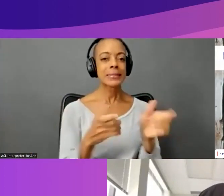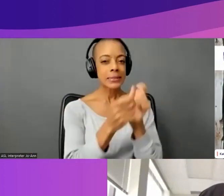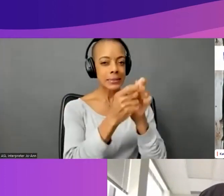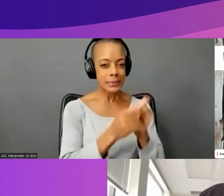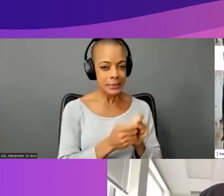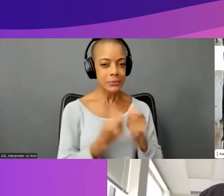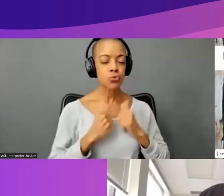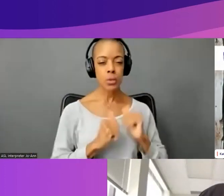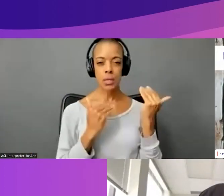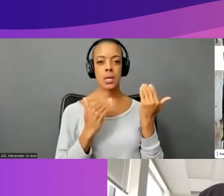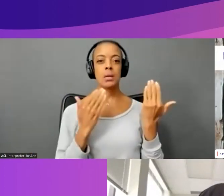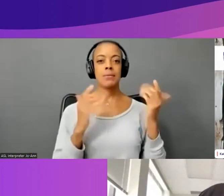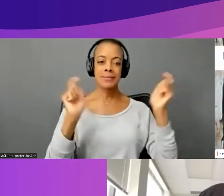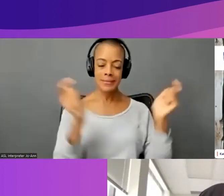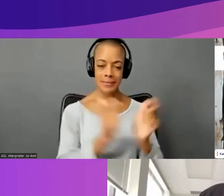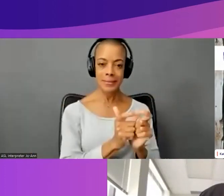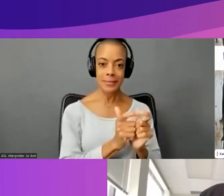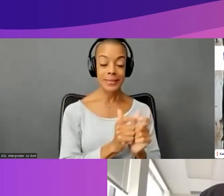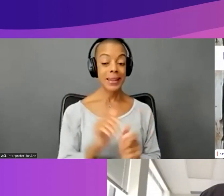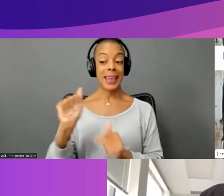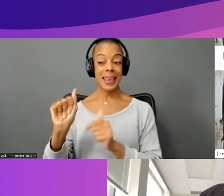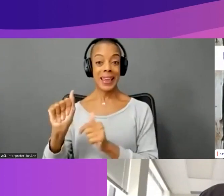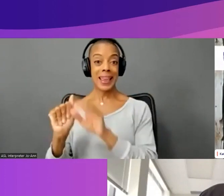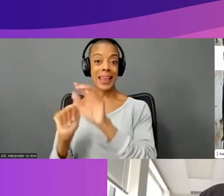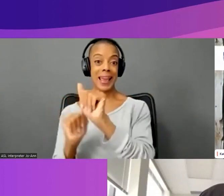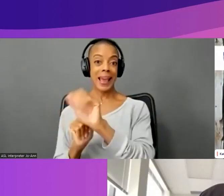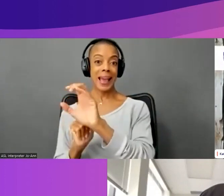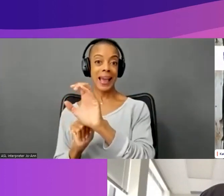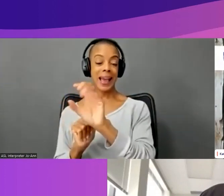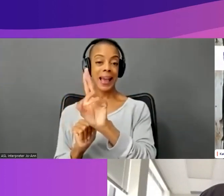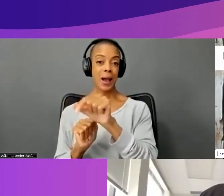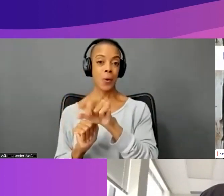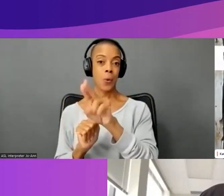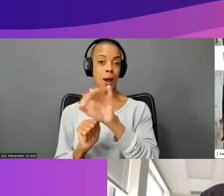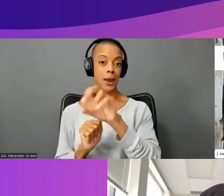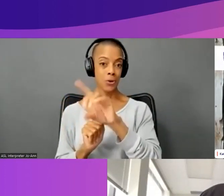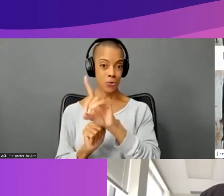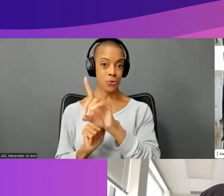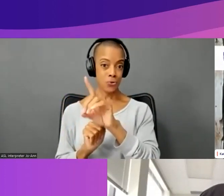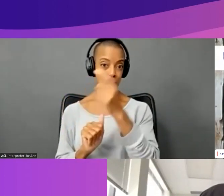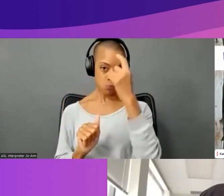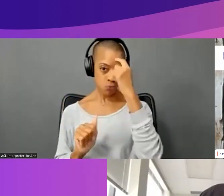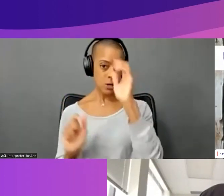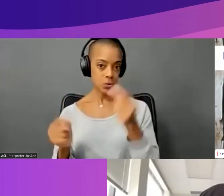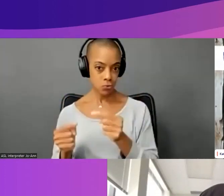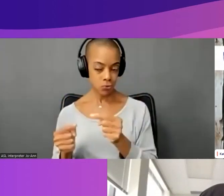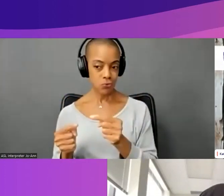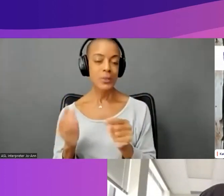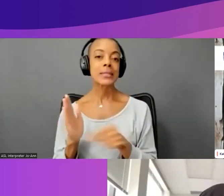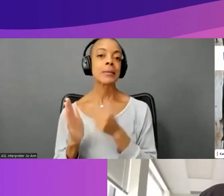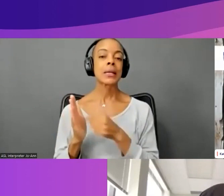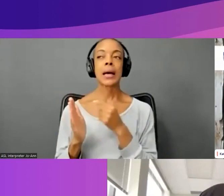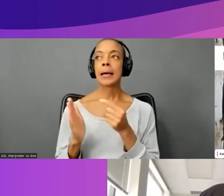And so just for example, acquired brain injury in some cases, for example, would